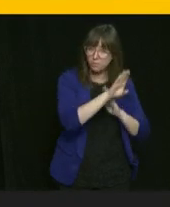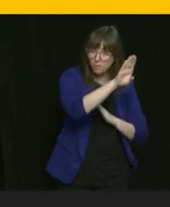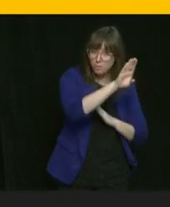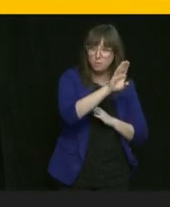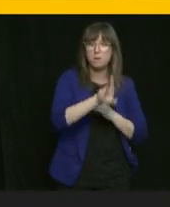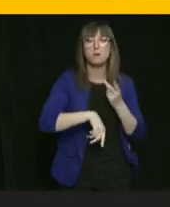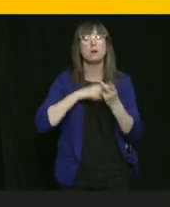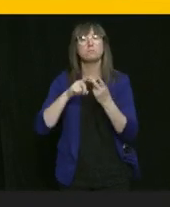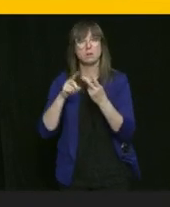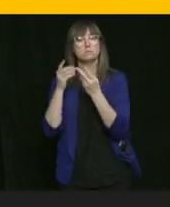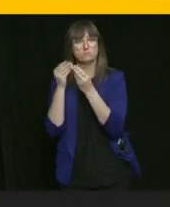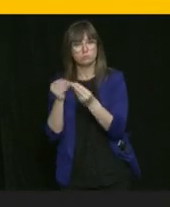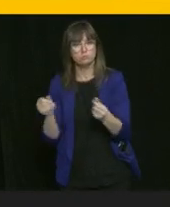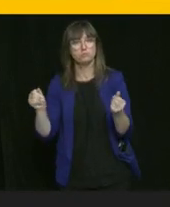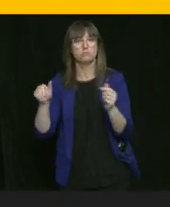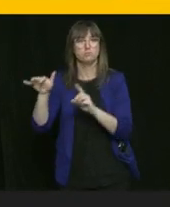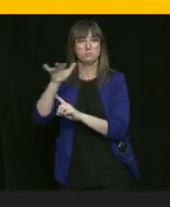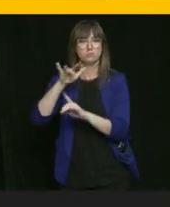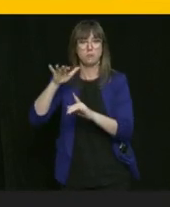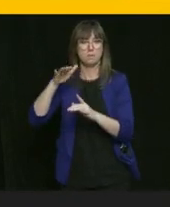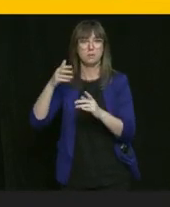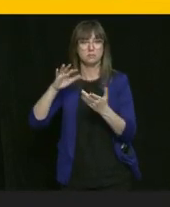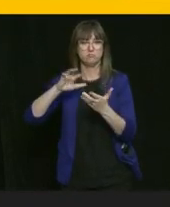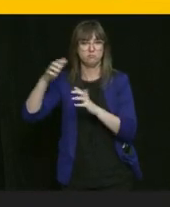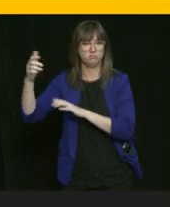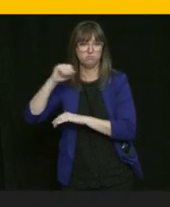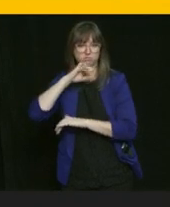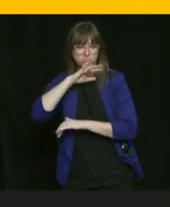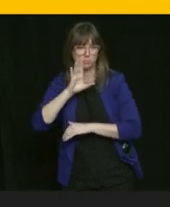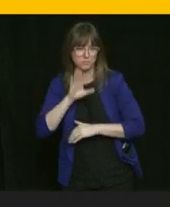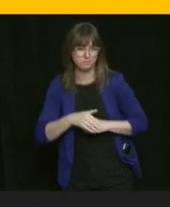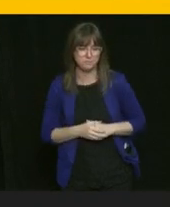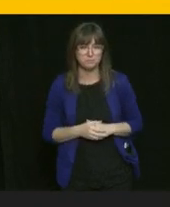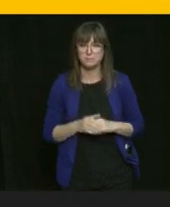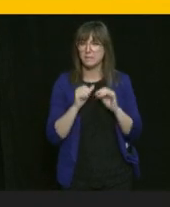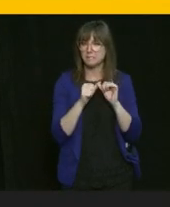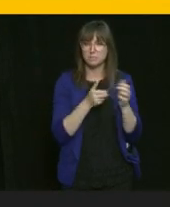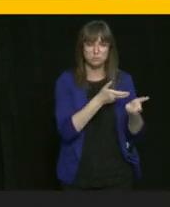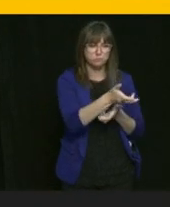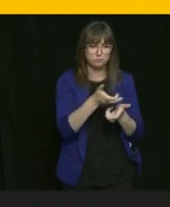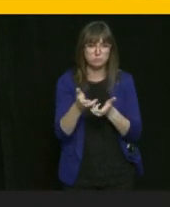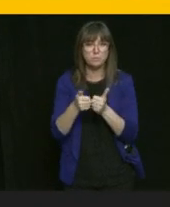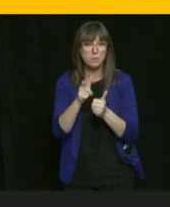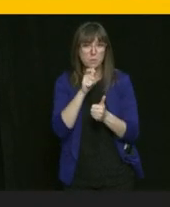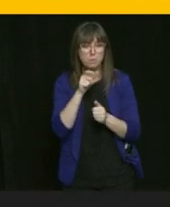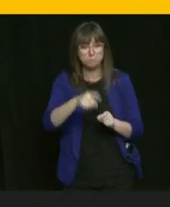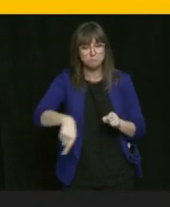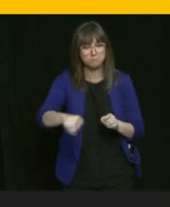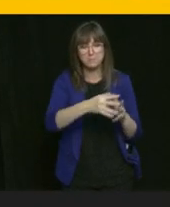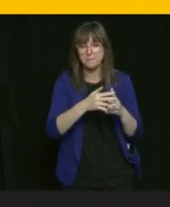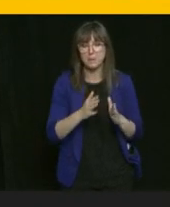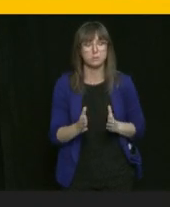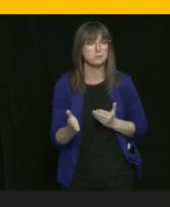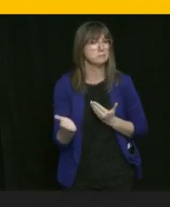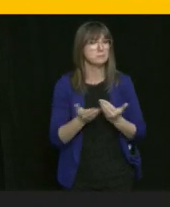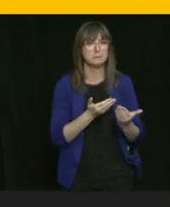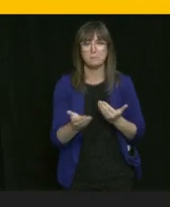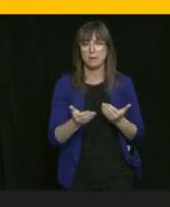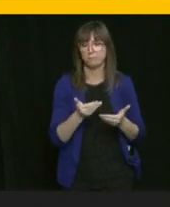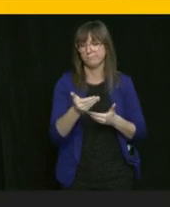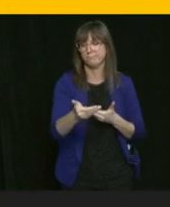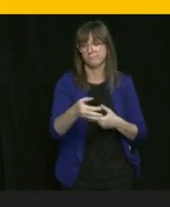Fight climate change. Nous allons continuer de travailler avec les Américains. We will continue to work together with Americans, no matter what the outcome